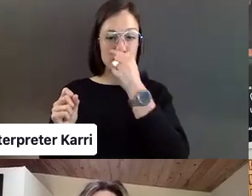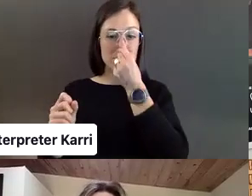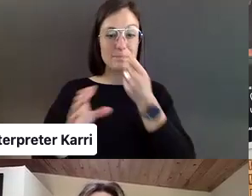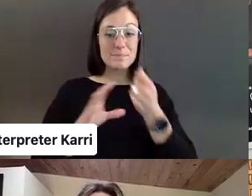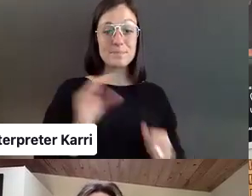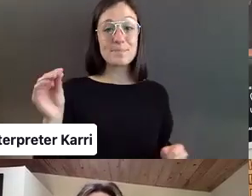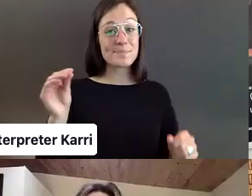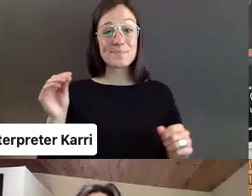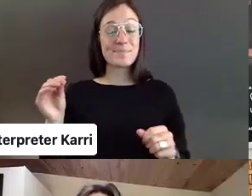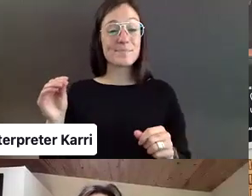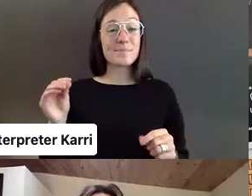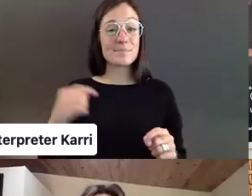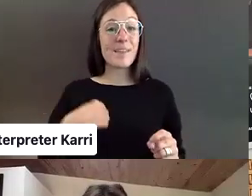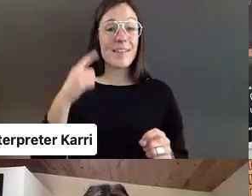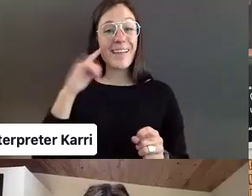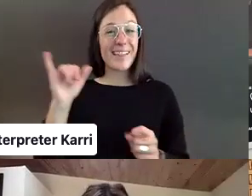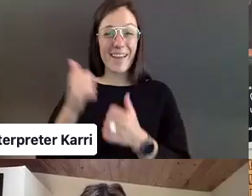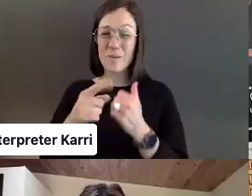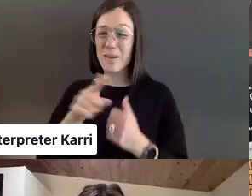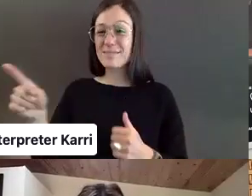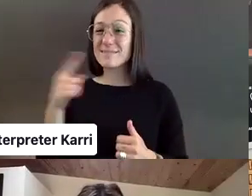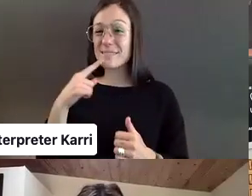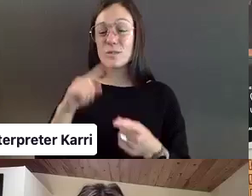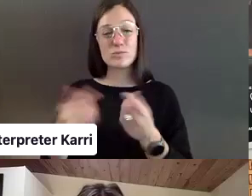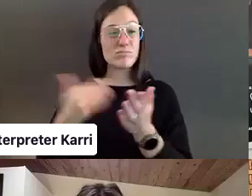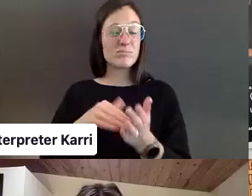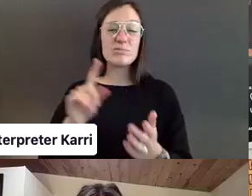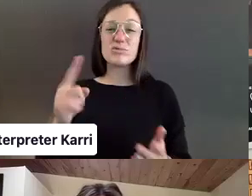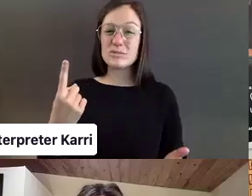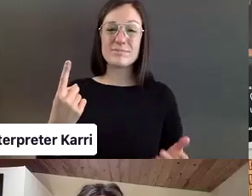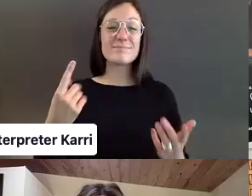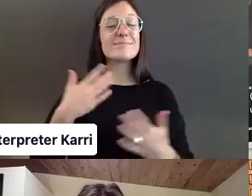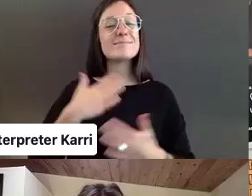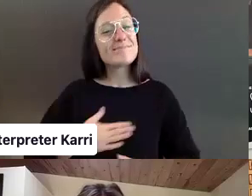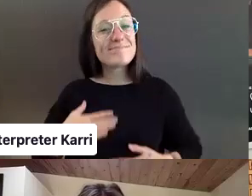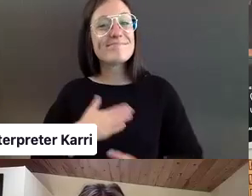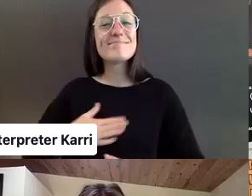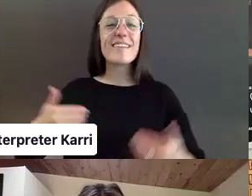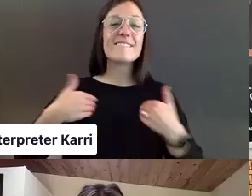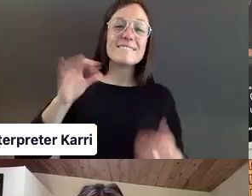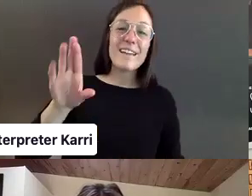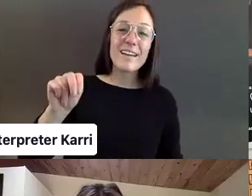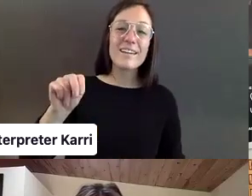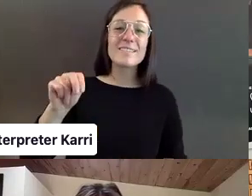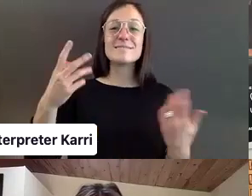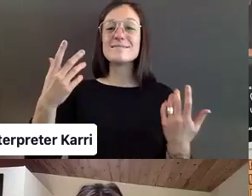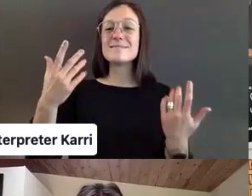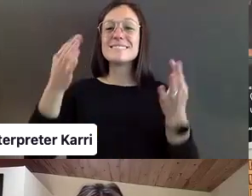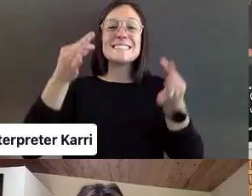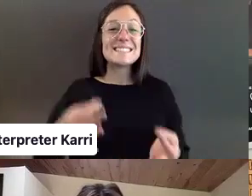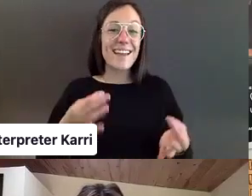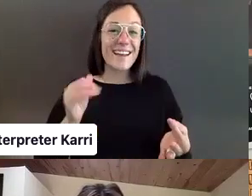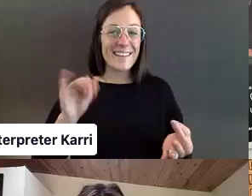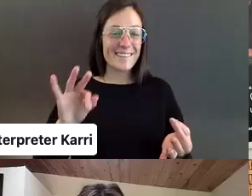it's I think like everyone's saying, just to reiterate, like have fun, enjoy, and decide if it's something that